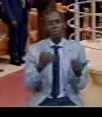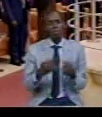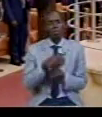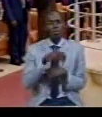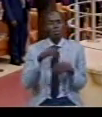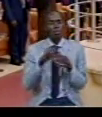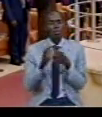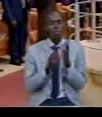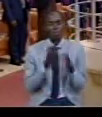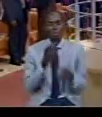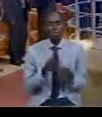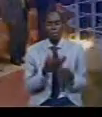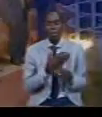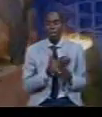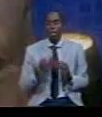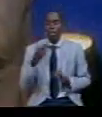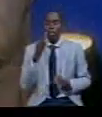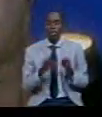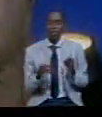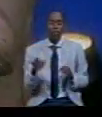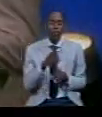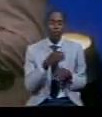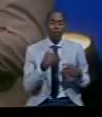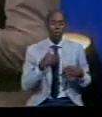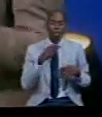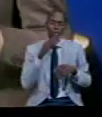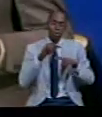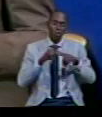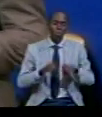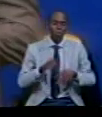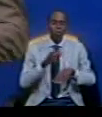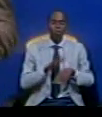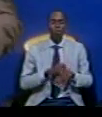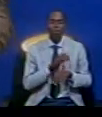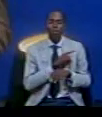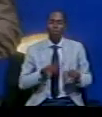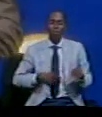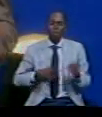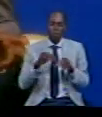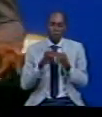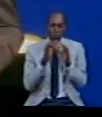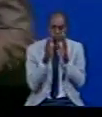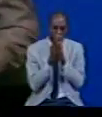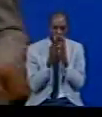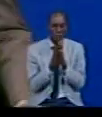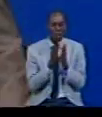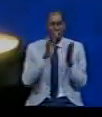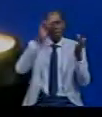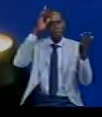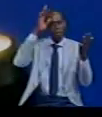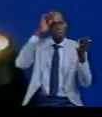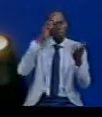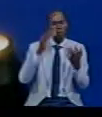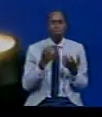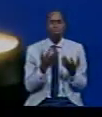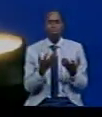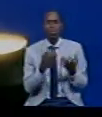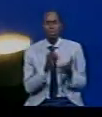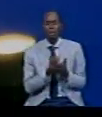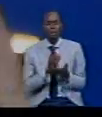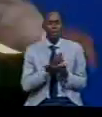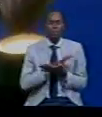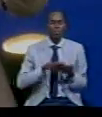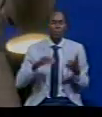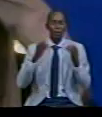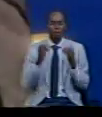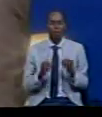And if we have been looking up to God and waiting on Him and praying and desiring and expecting that sanctifying power,